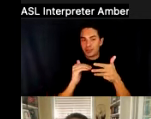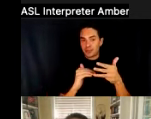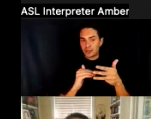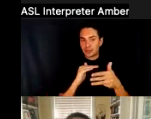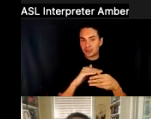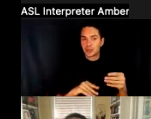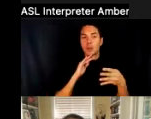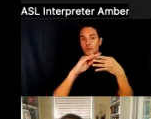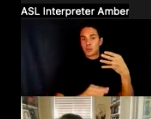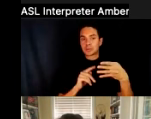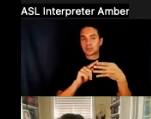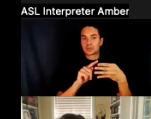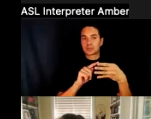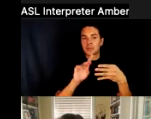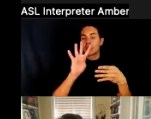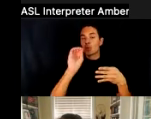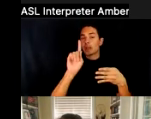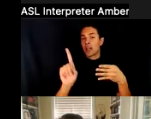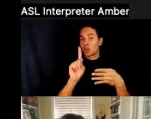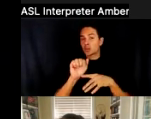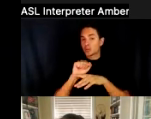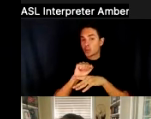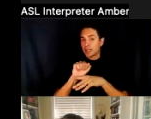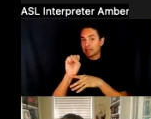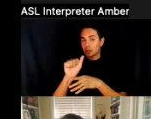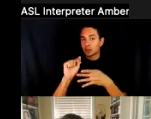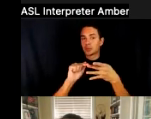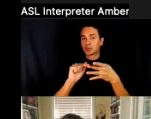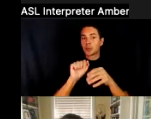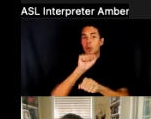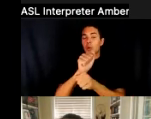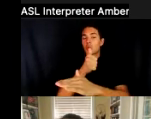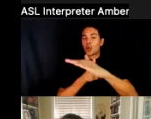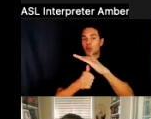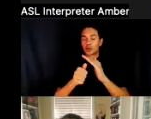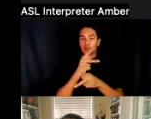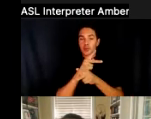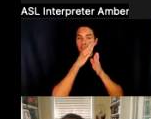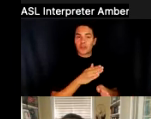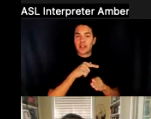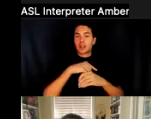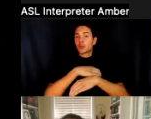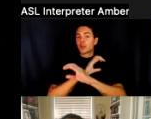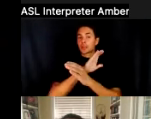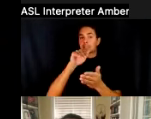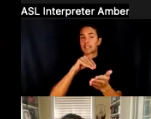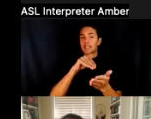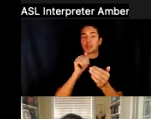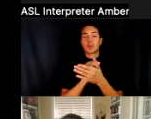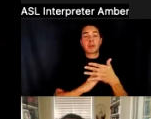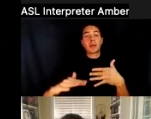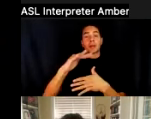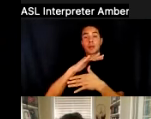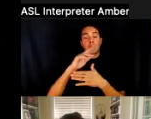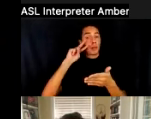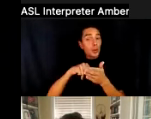work under direction of a supervisor in a crisis center with a primary purpose to render advocacy